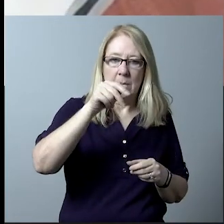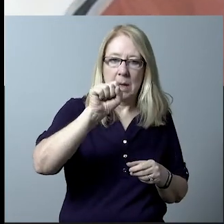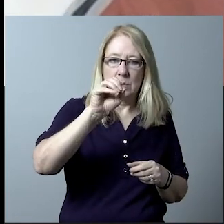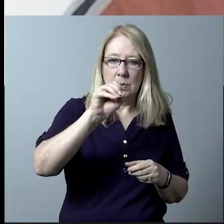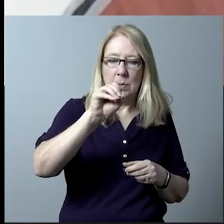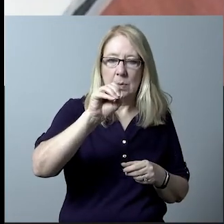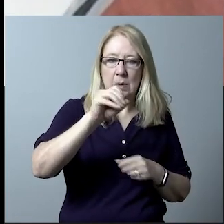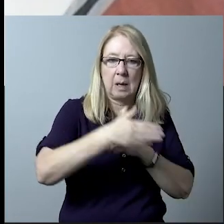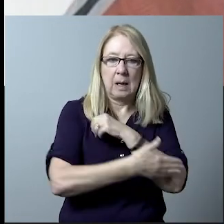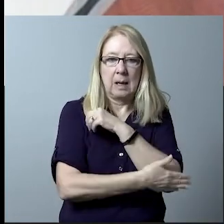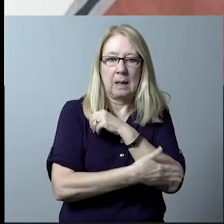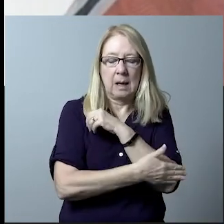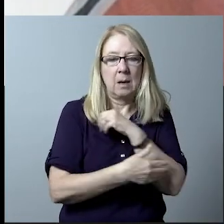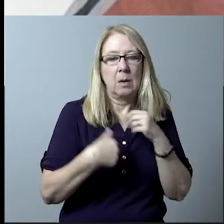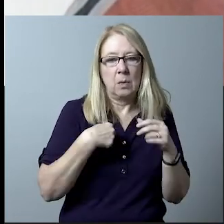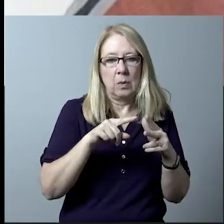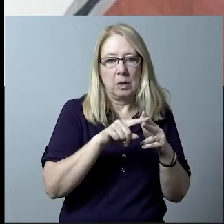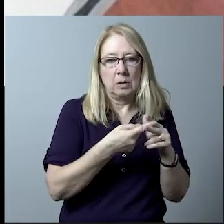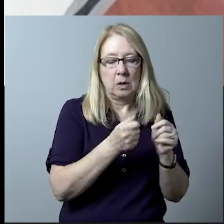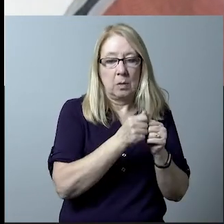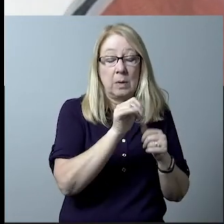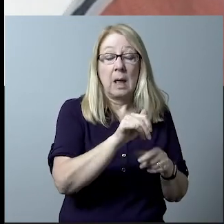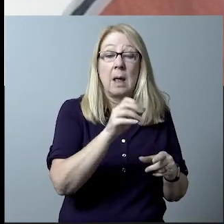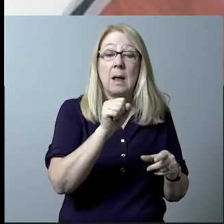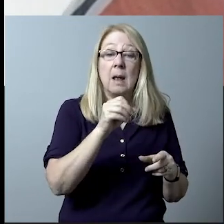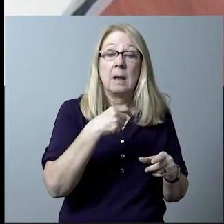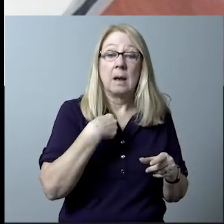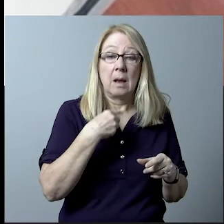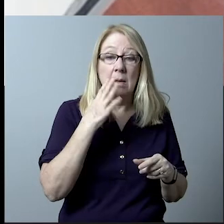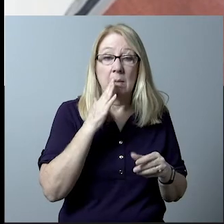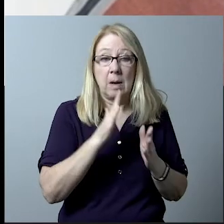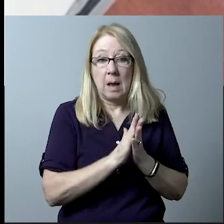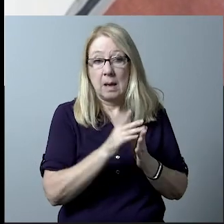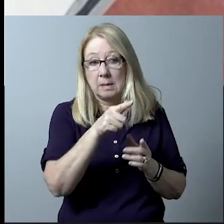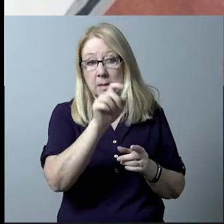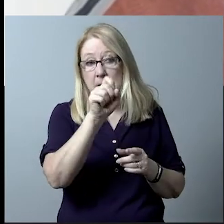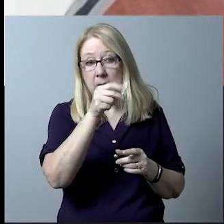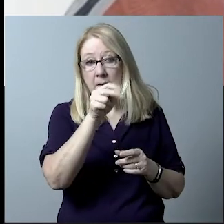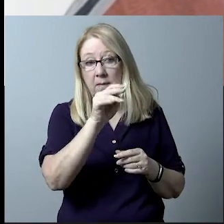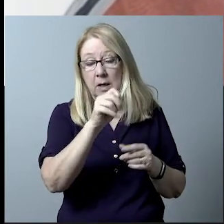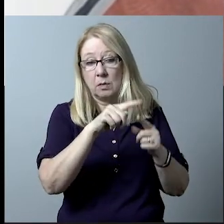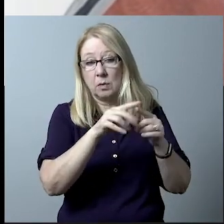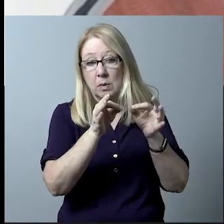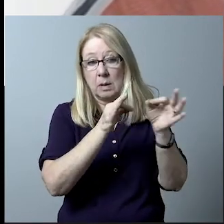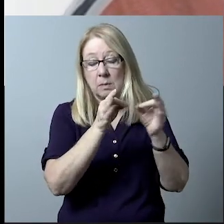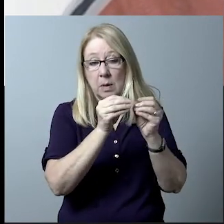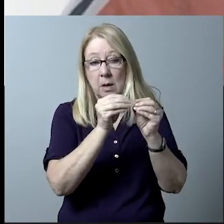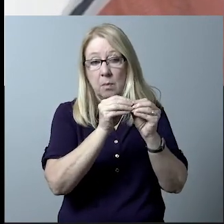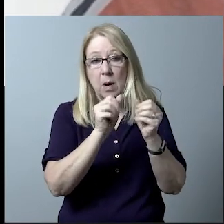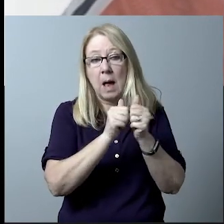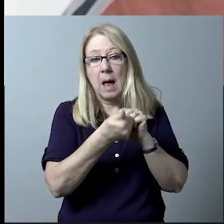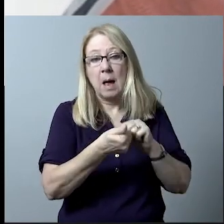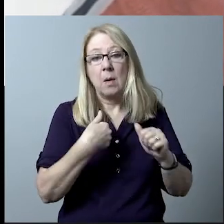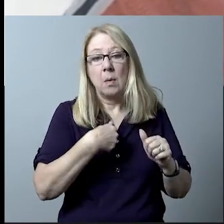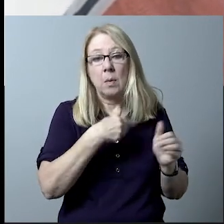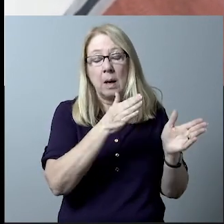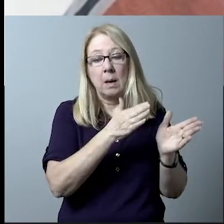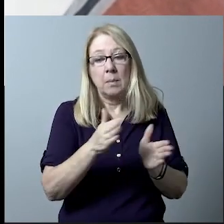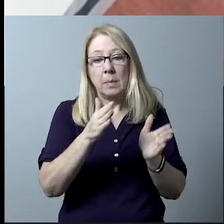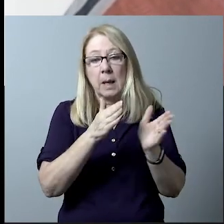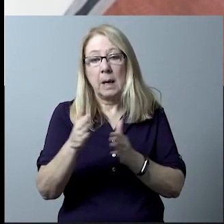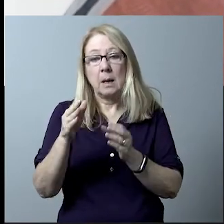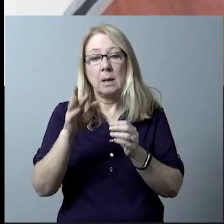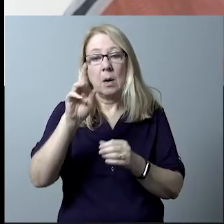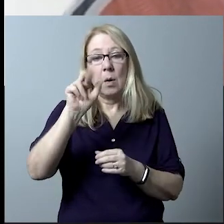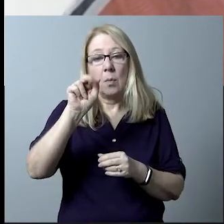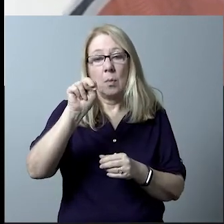issues in El Paso County when we started there. But I'll ask Stephanie to expand on that, how we are thinking about